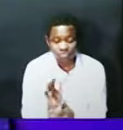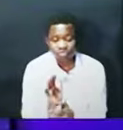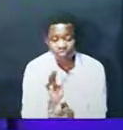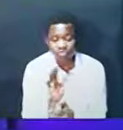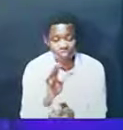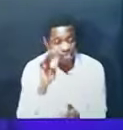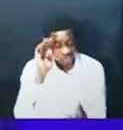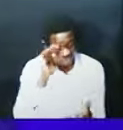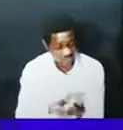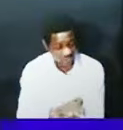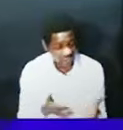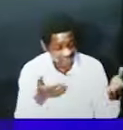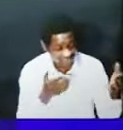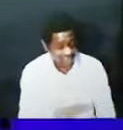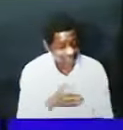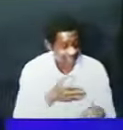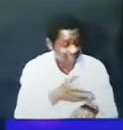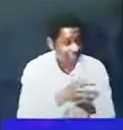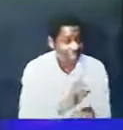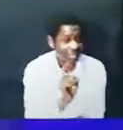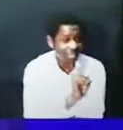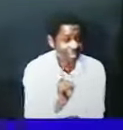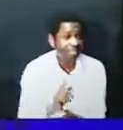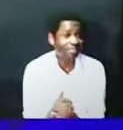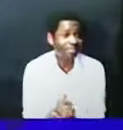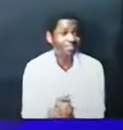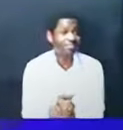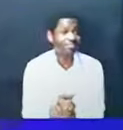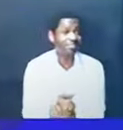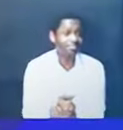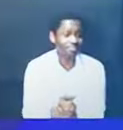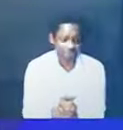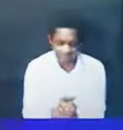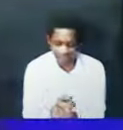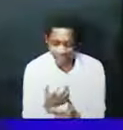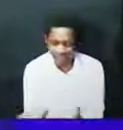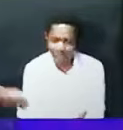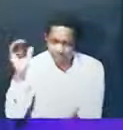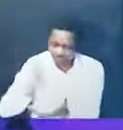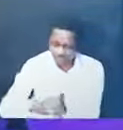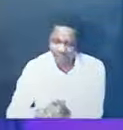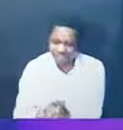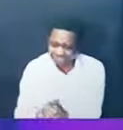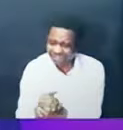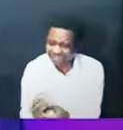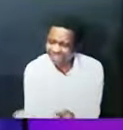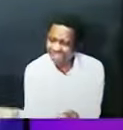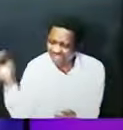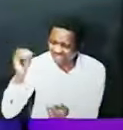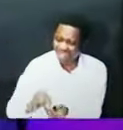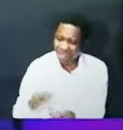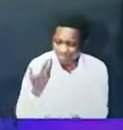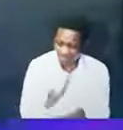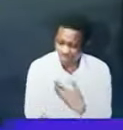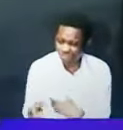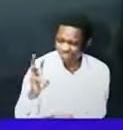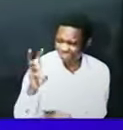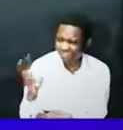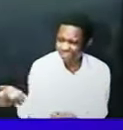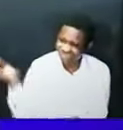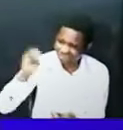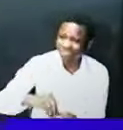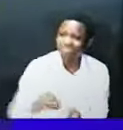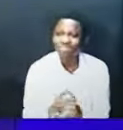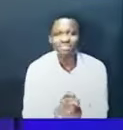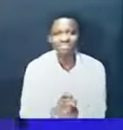no. After 100. Odi infrisio haji. Still marry and produce 6. Otimi ware wunsia eka ho. Yeah, right.